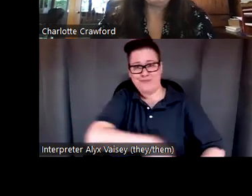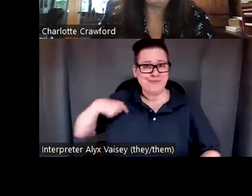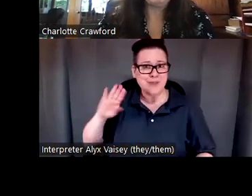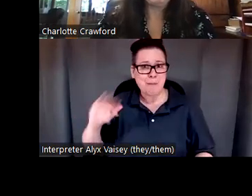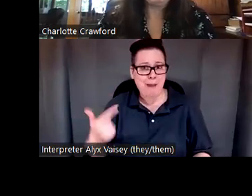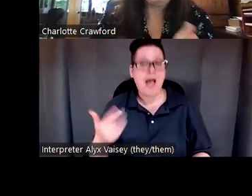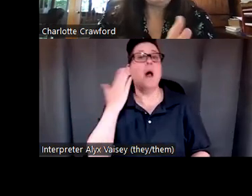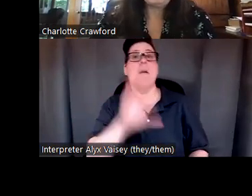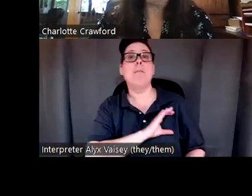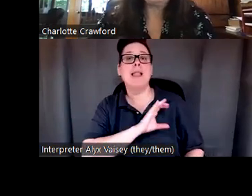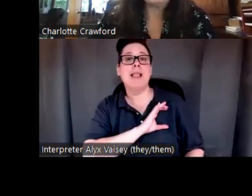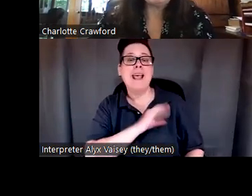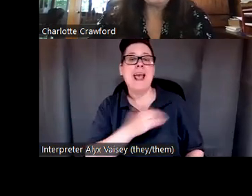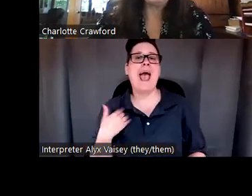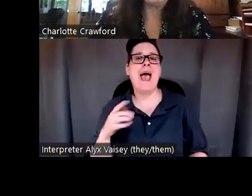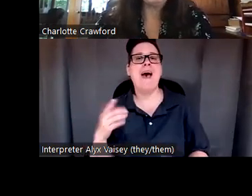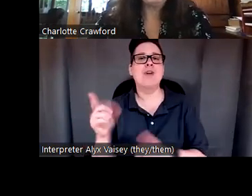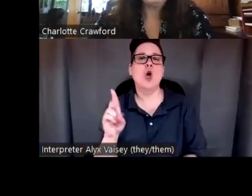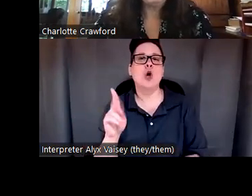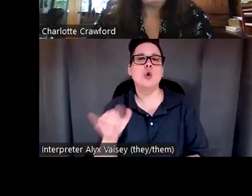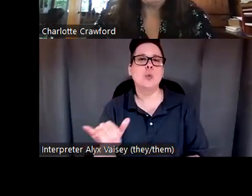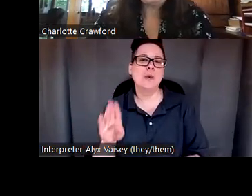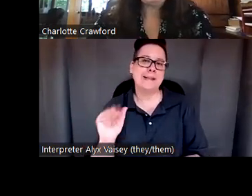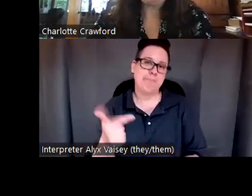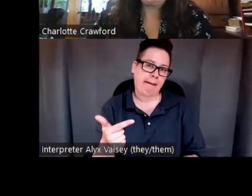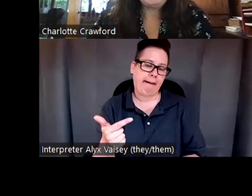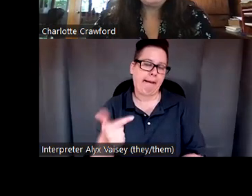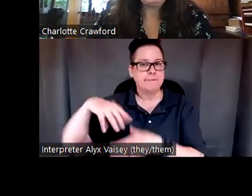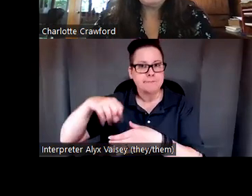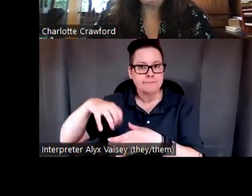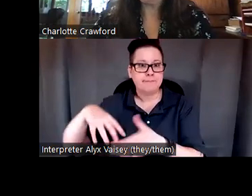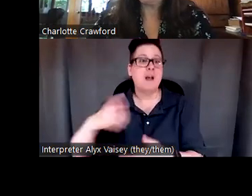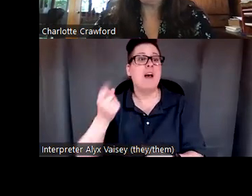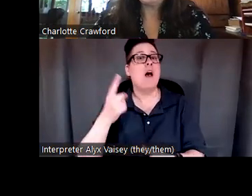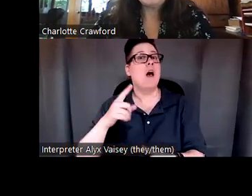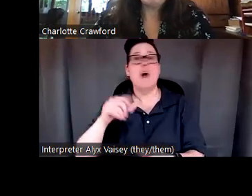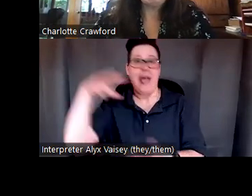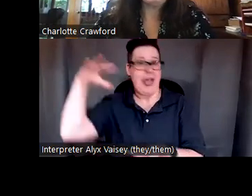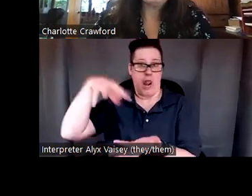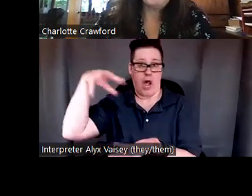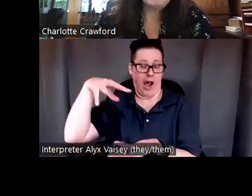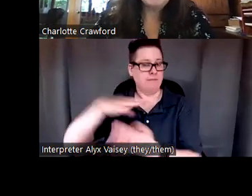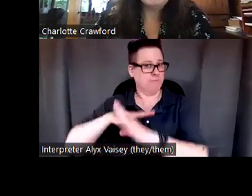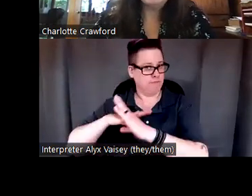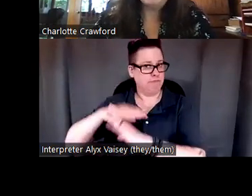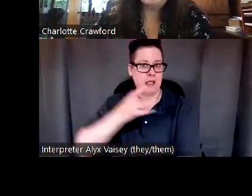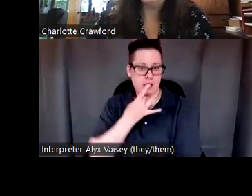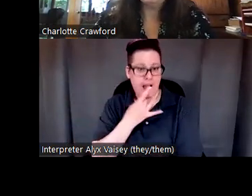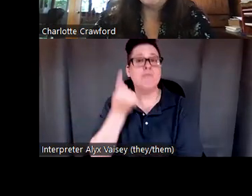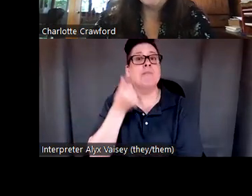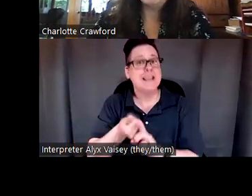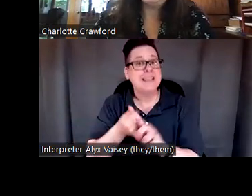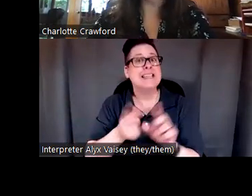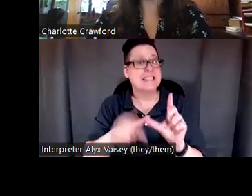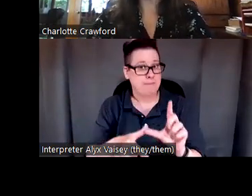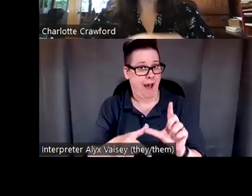their duty bags that they keep things in. Protected from light, and it does have an expiration date. So make sure you're